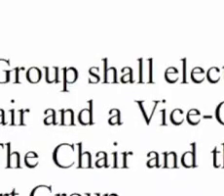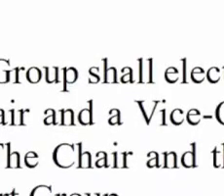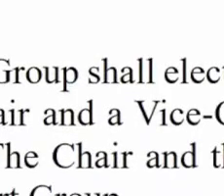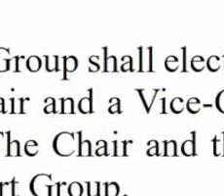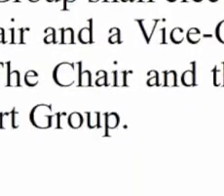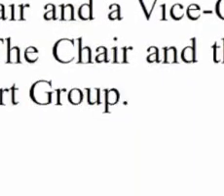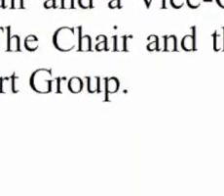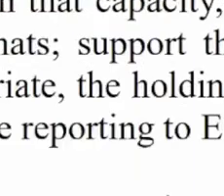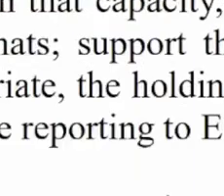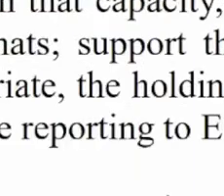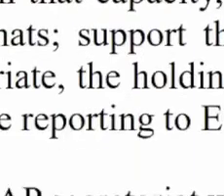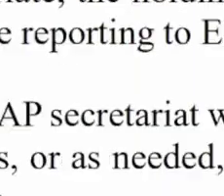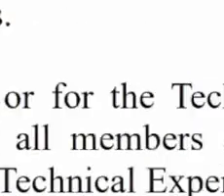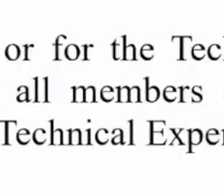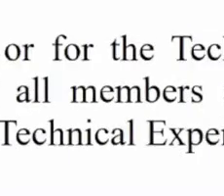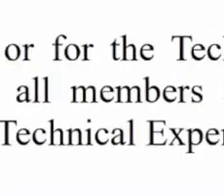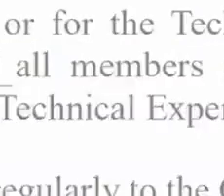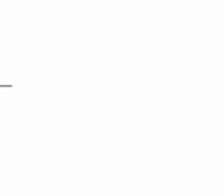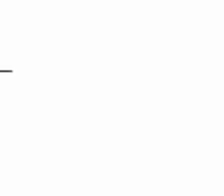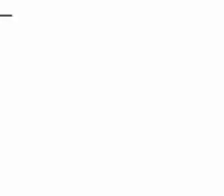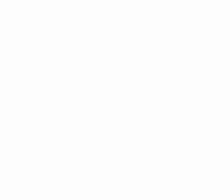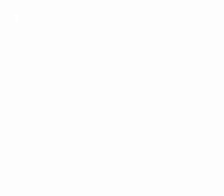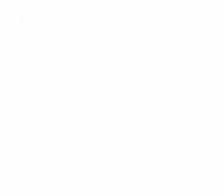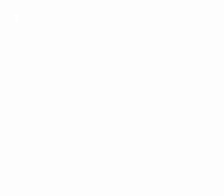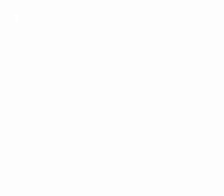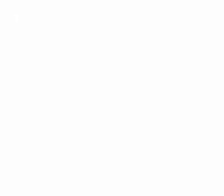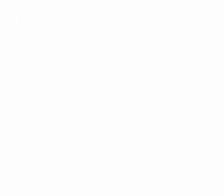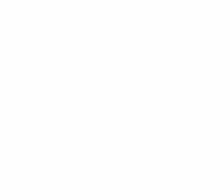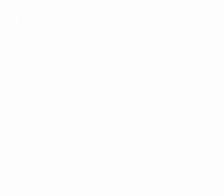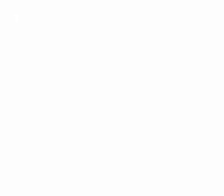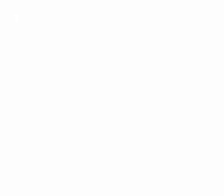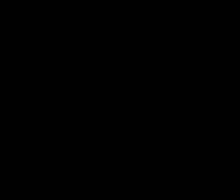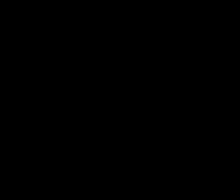we kindly ask you to stay in the room